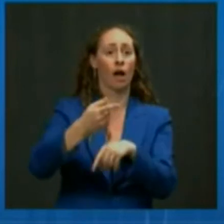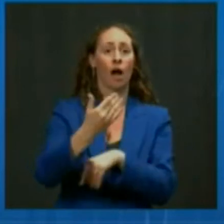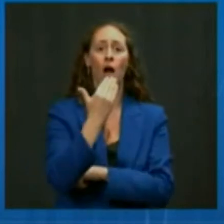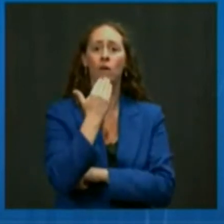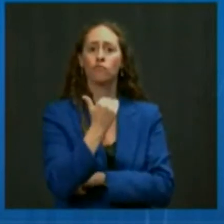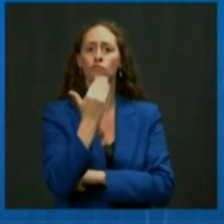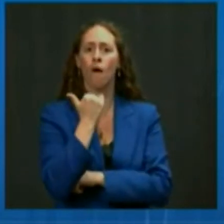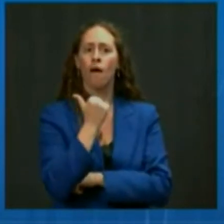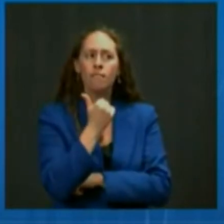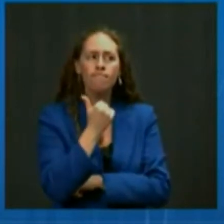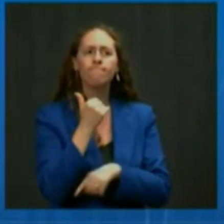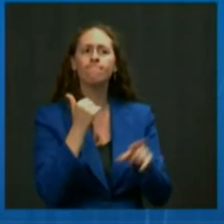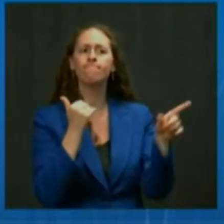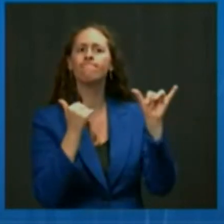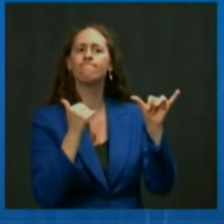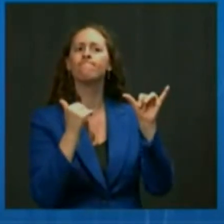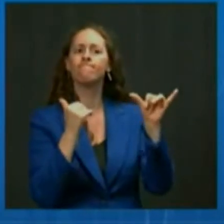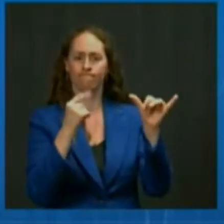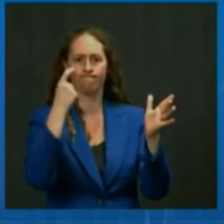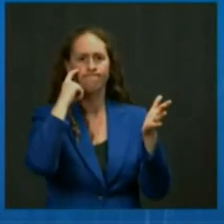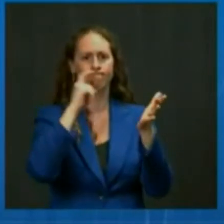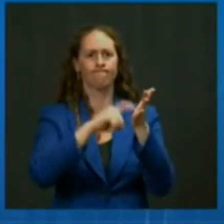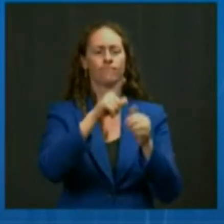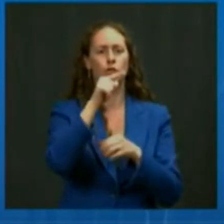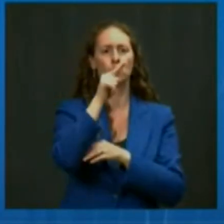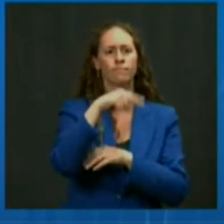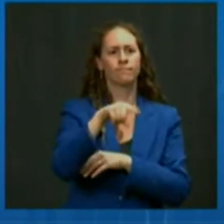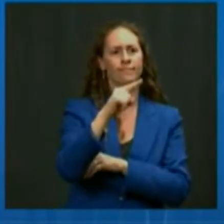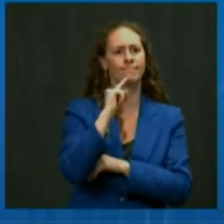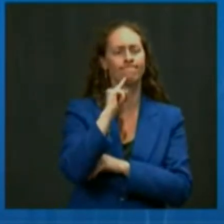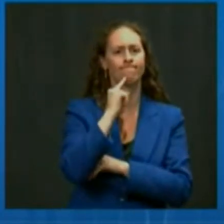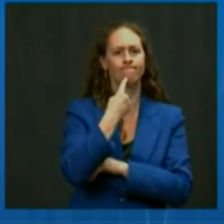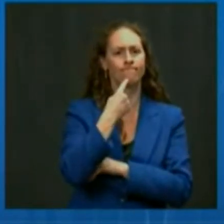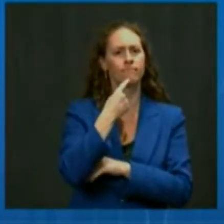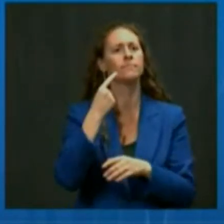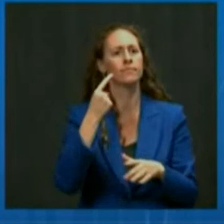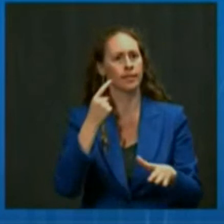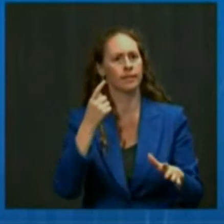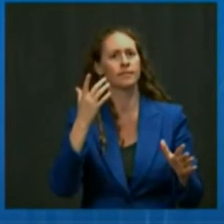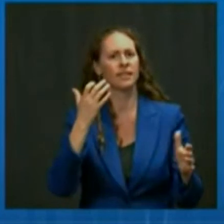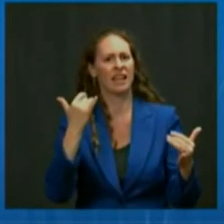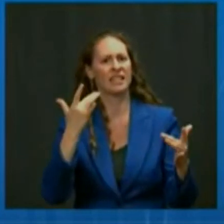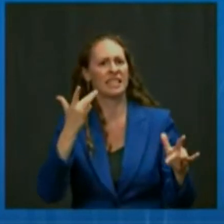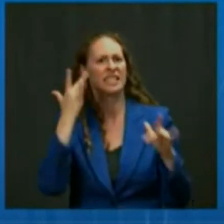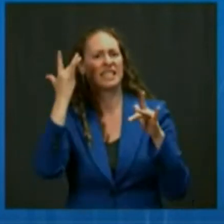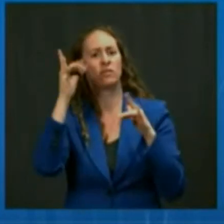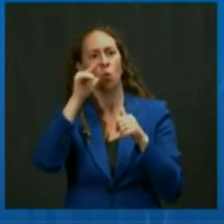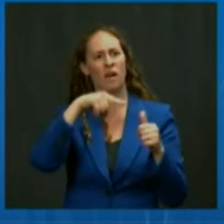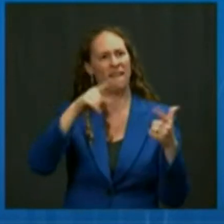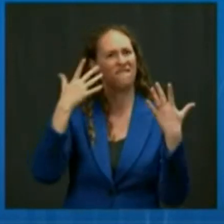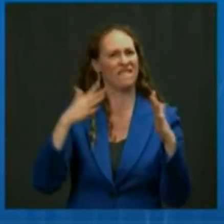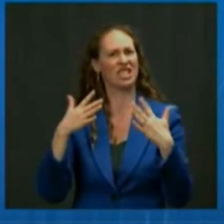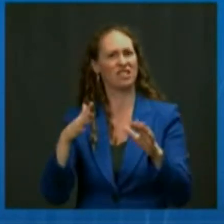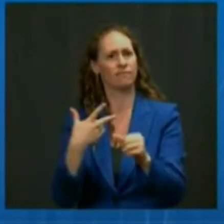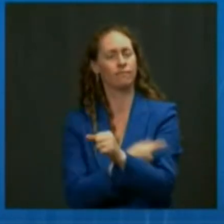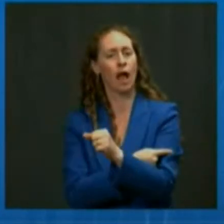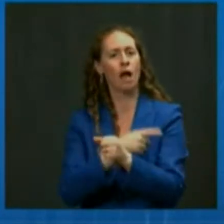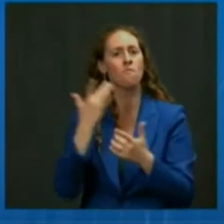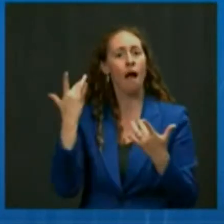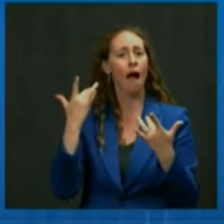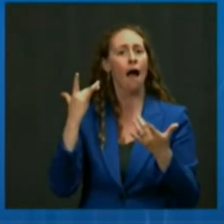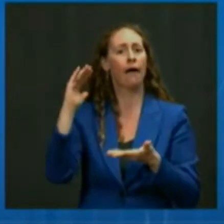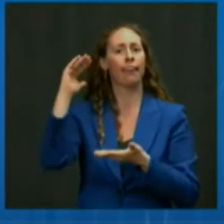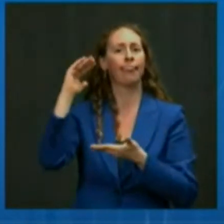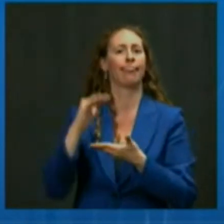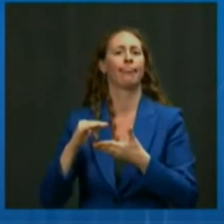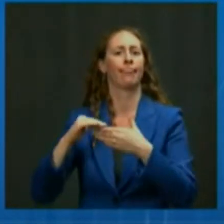of infections amongst vaccinated people over time. And so we remain concerned about that as we see